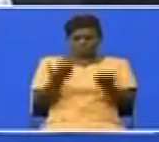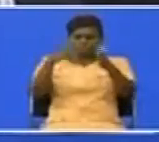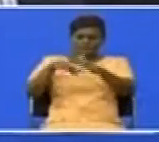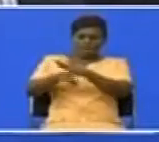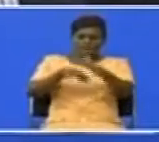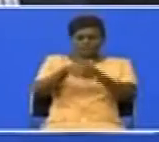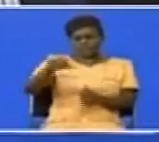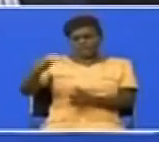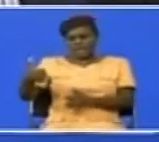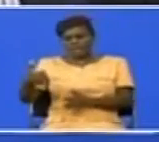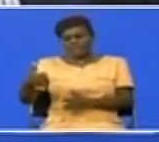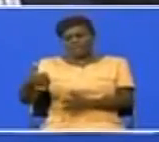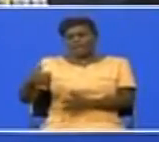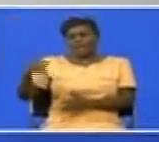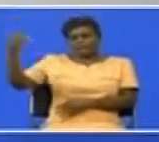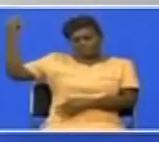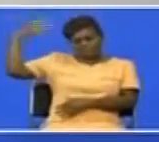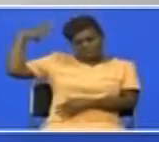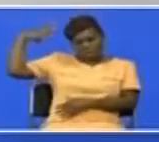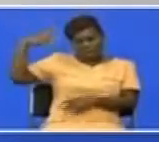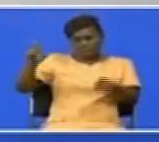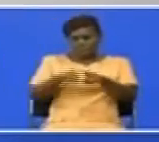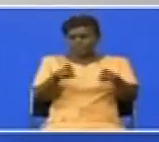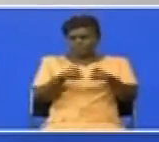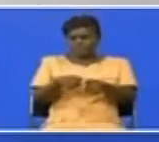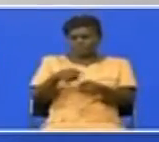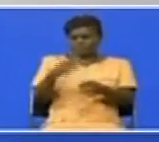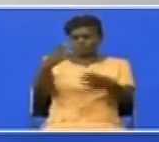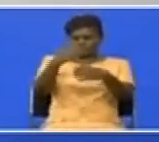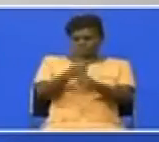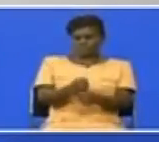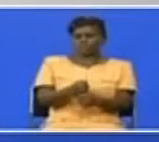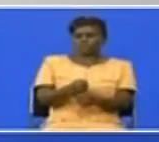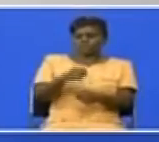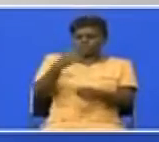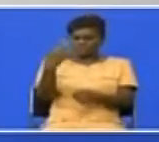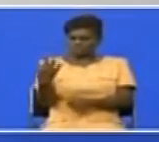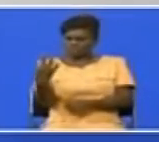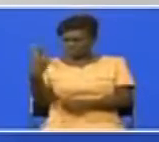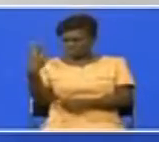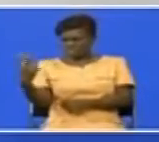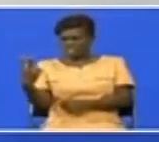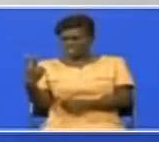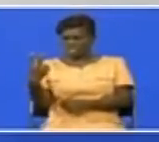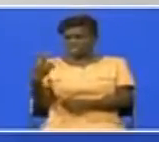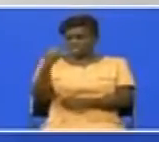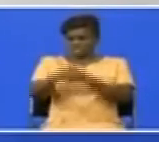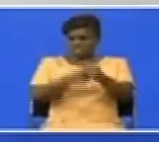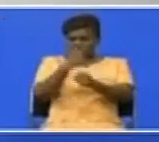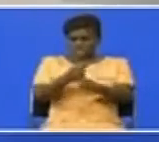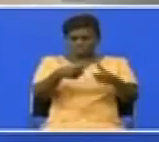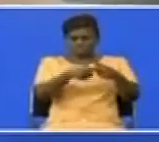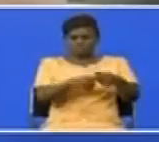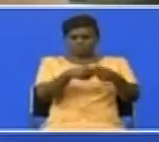to alternative renewable forms of energy. According to the agency, it will take 2 to 3 years to construct each of the